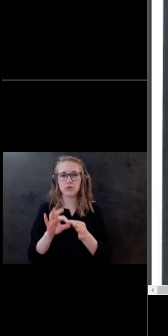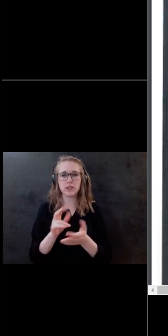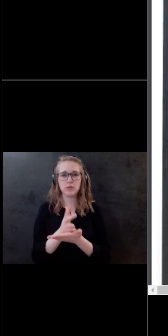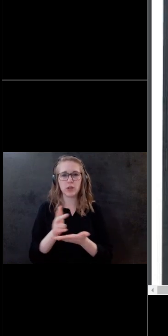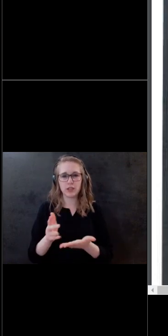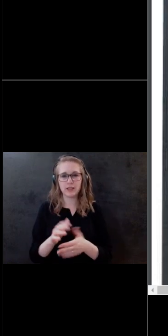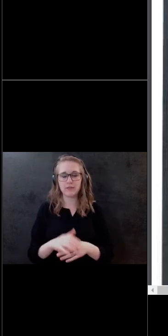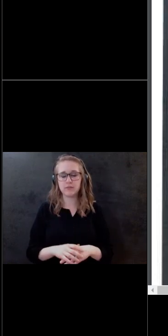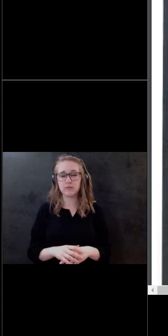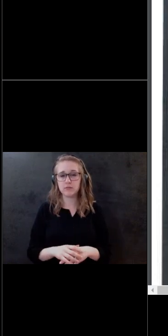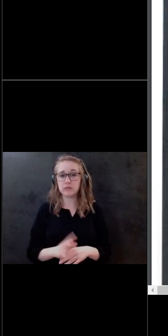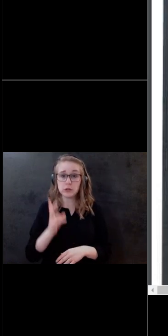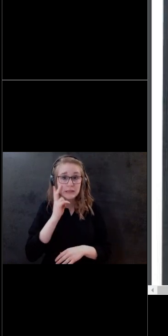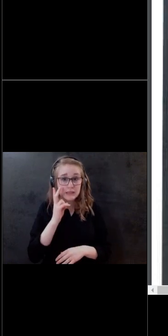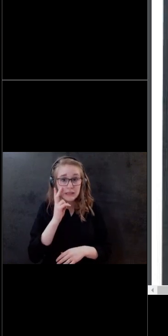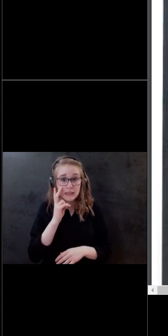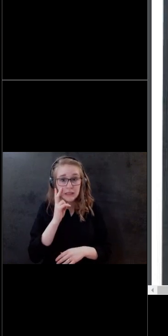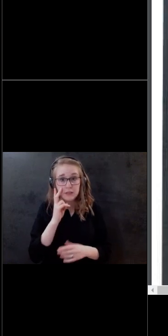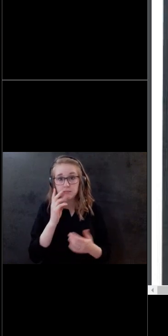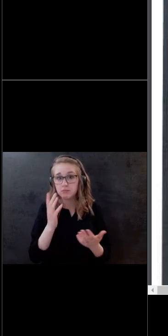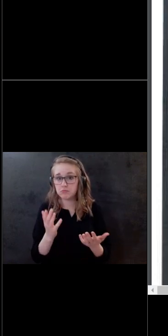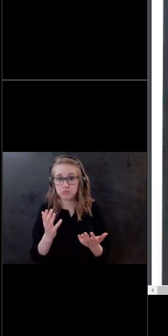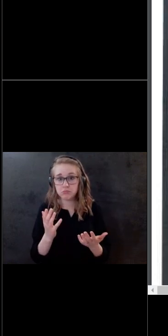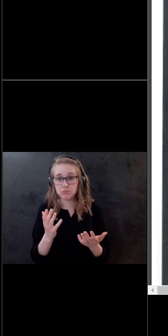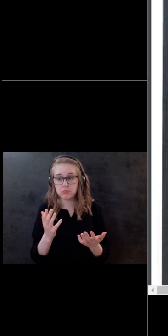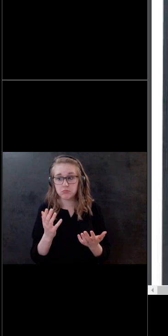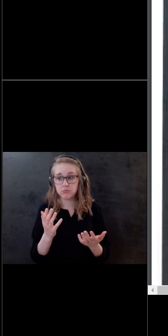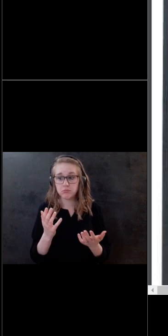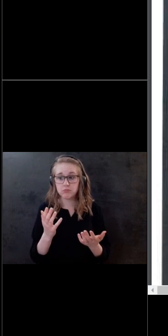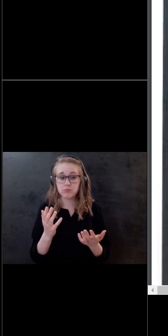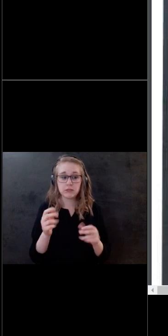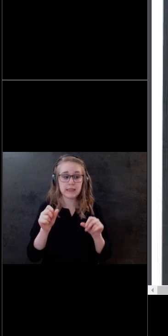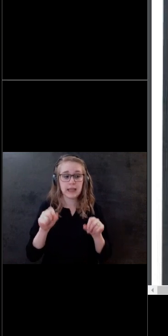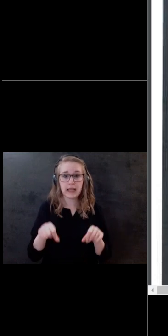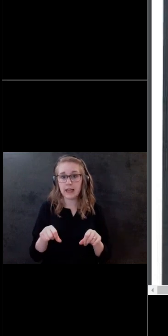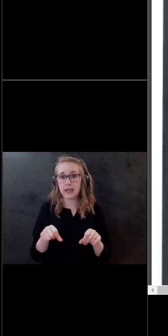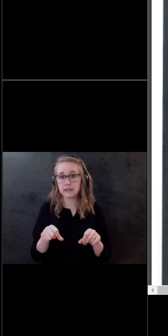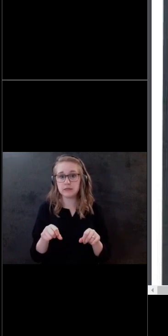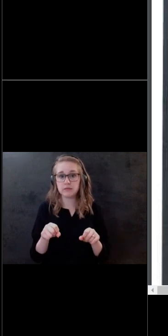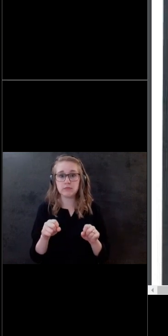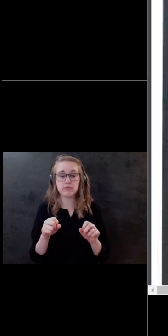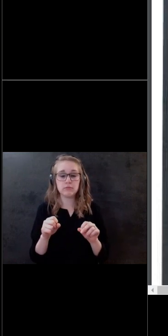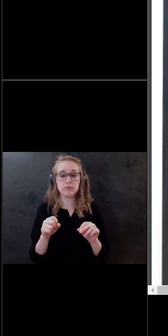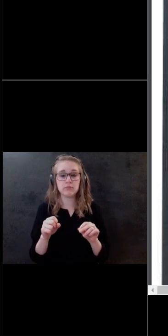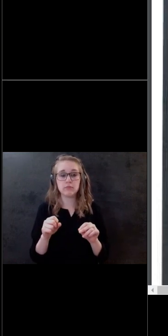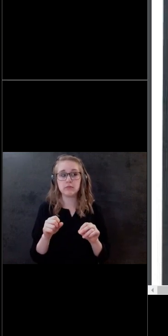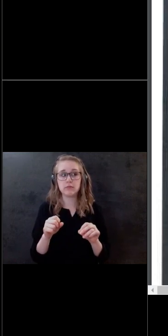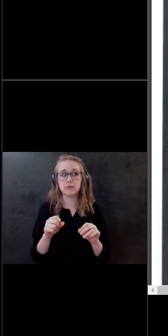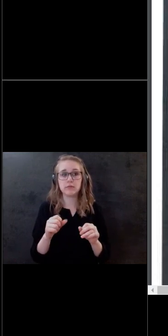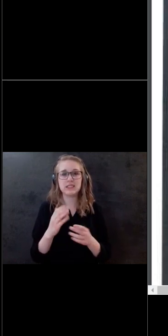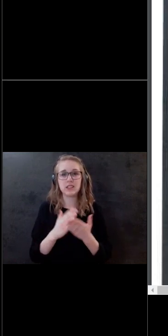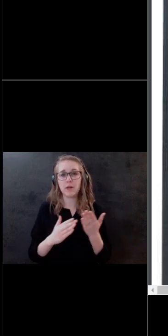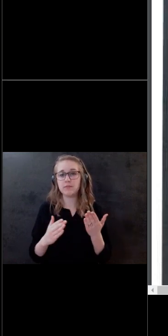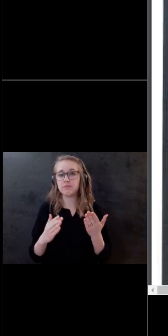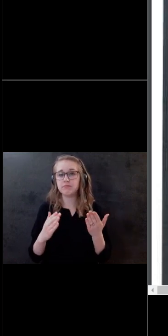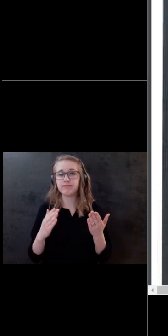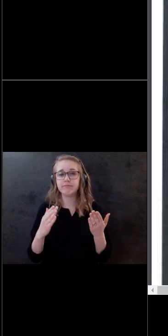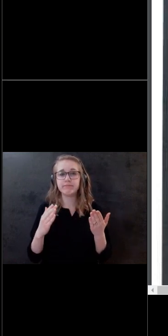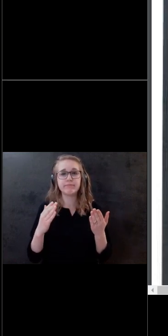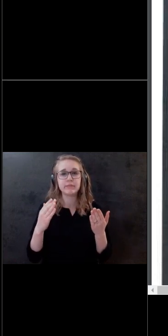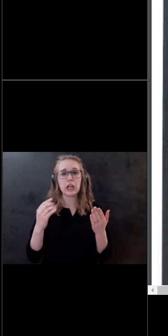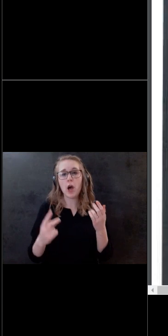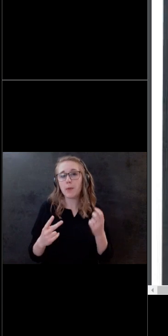to see can there be some compromise or agreement or